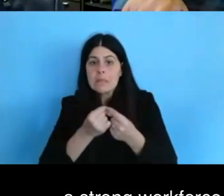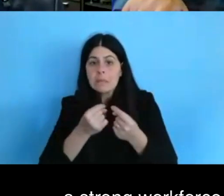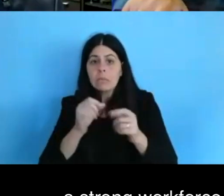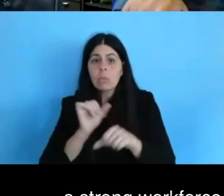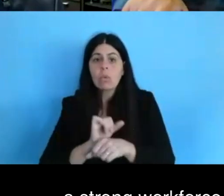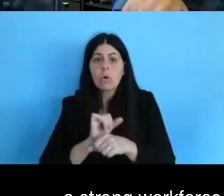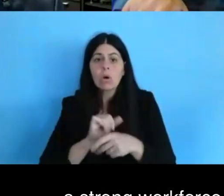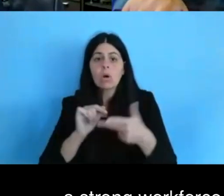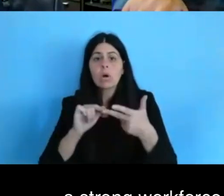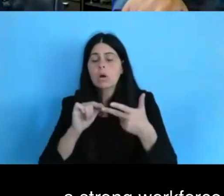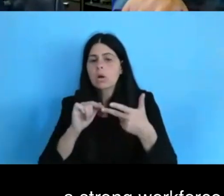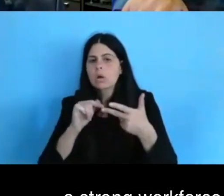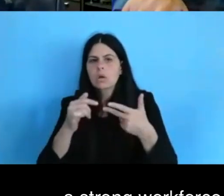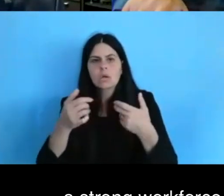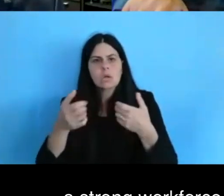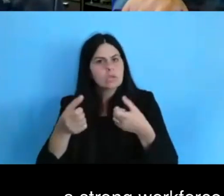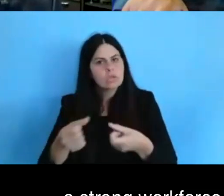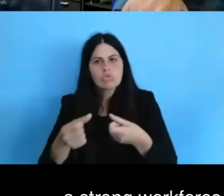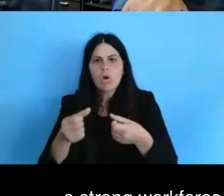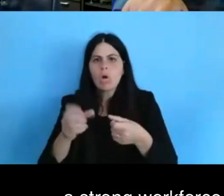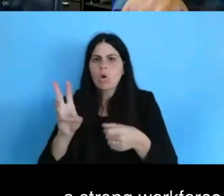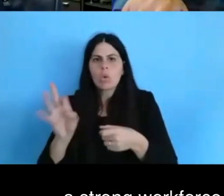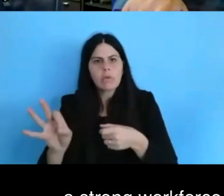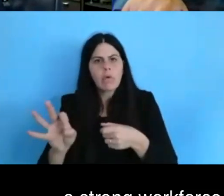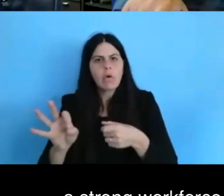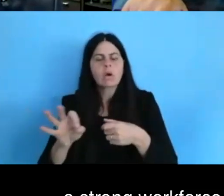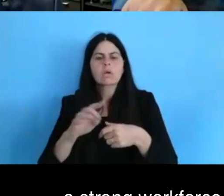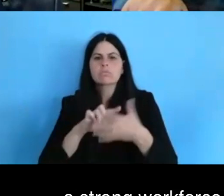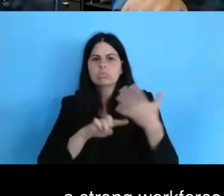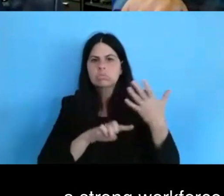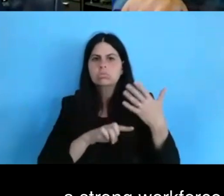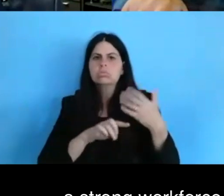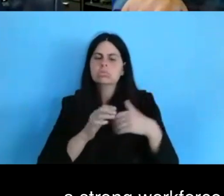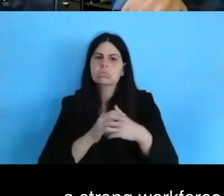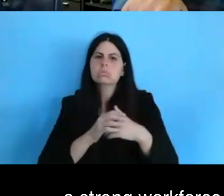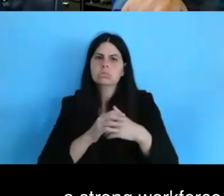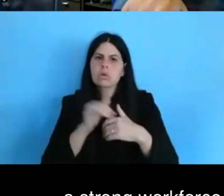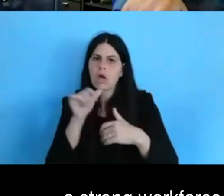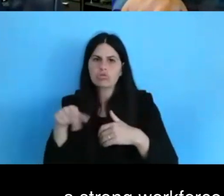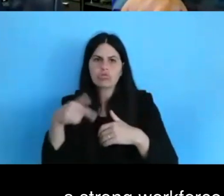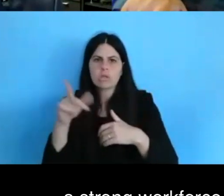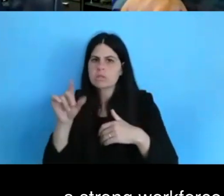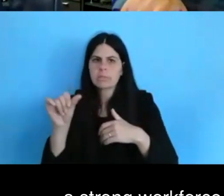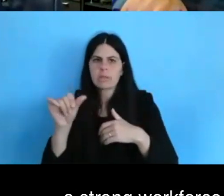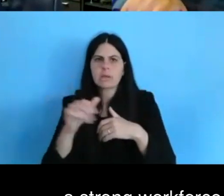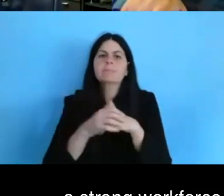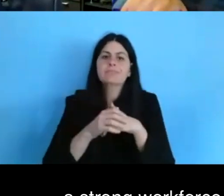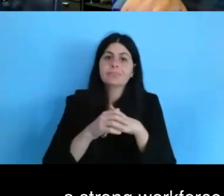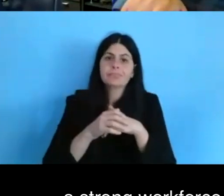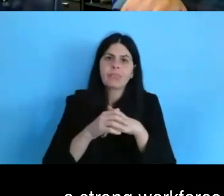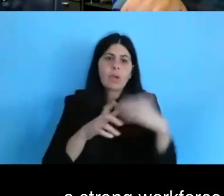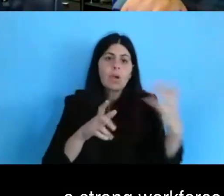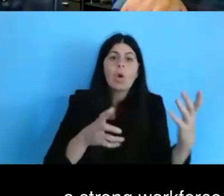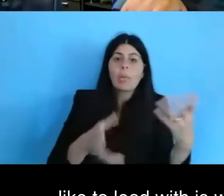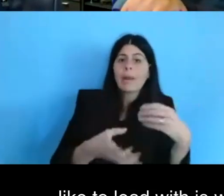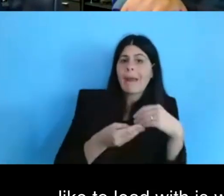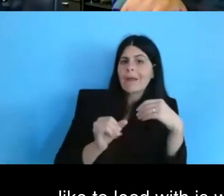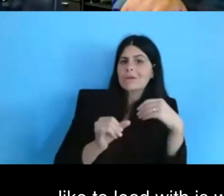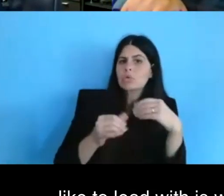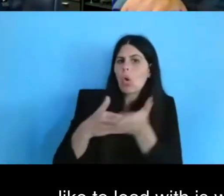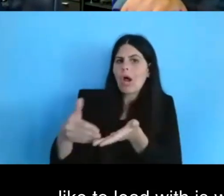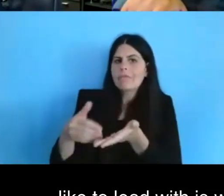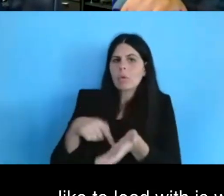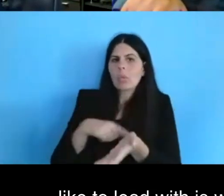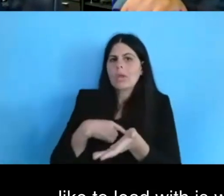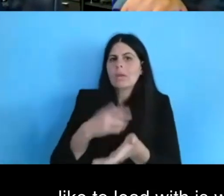a strong workforce and everything like that. I'd like to add too, oftentimes what we like to lead